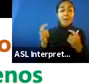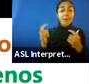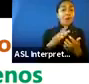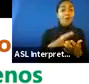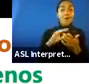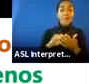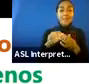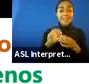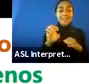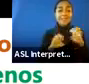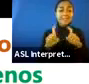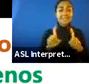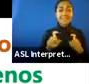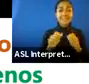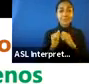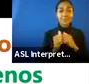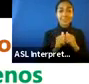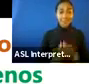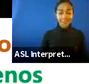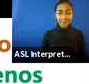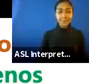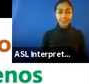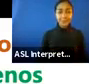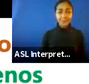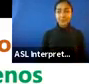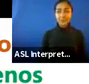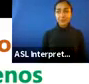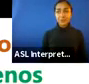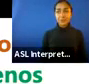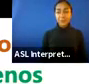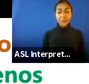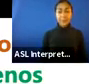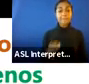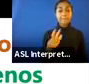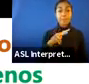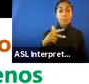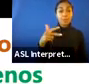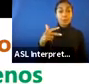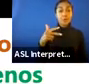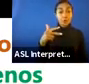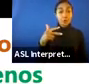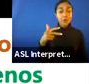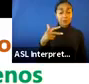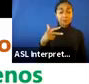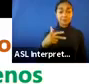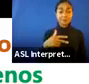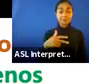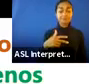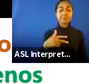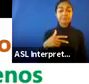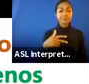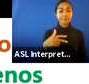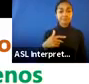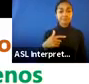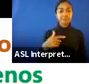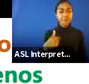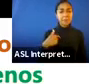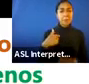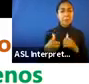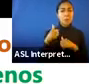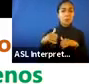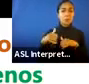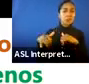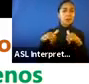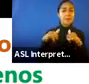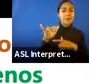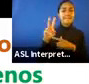here. Okay, so third one. I'm the most common vector-borne disease in the